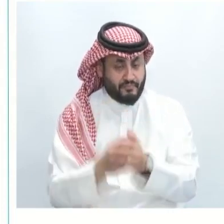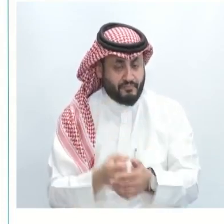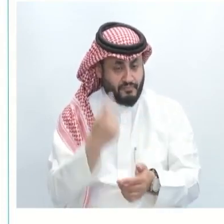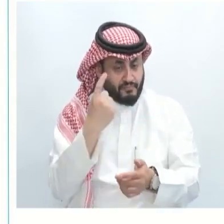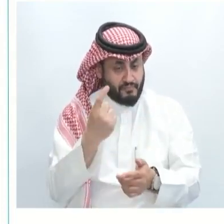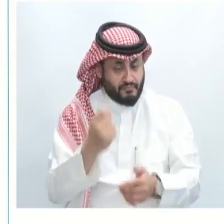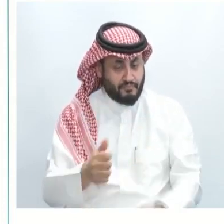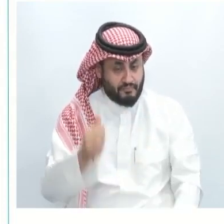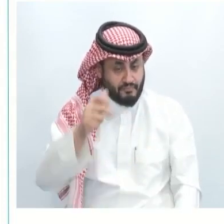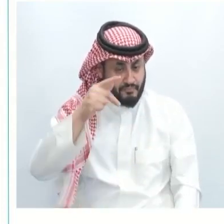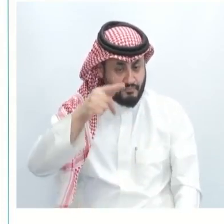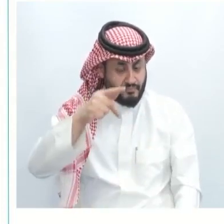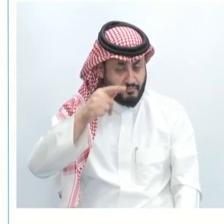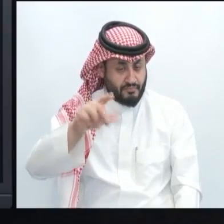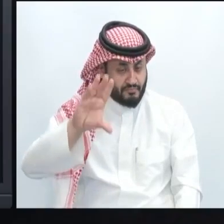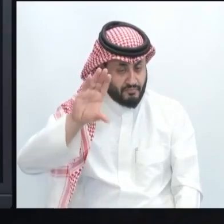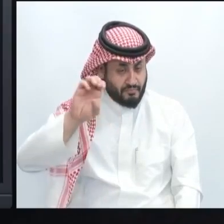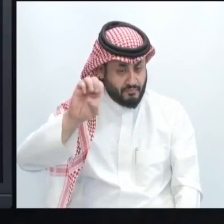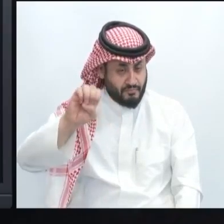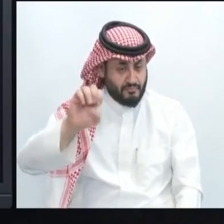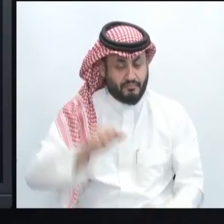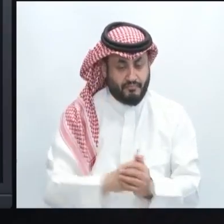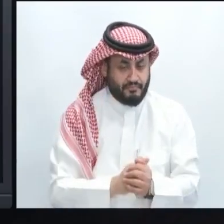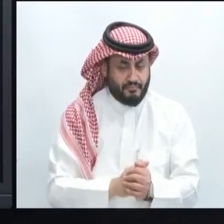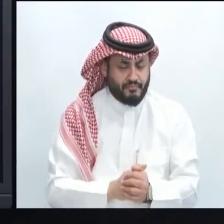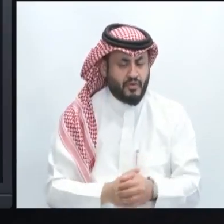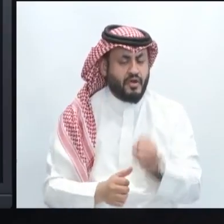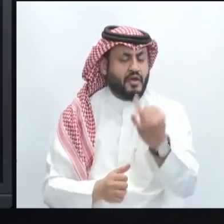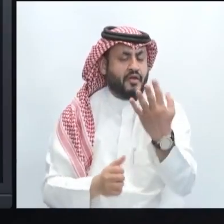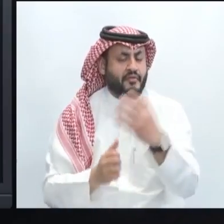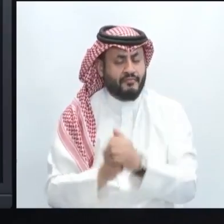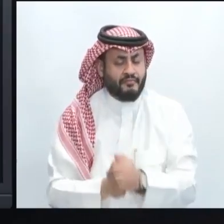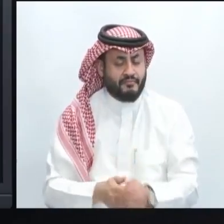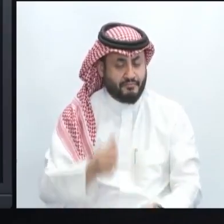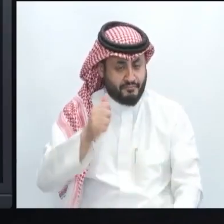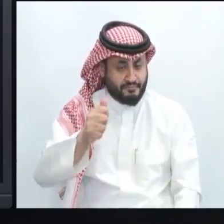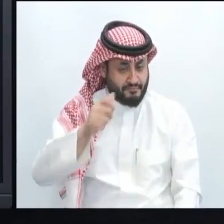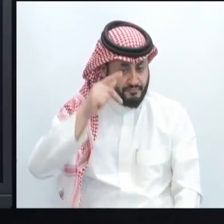one apple. And we said, when we have